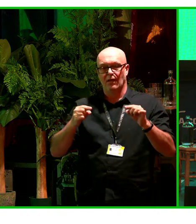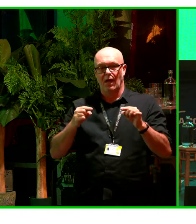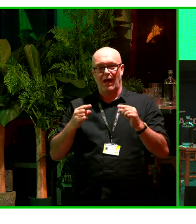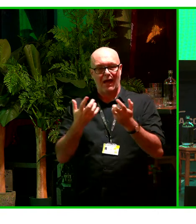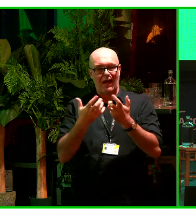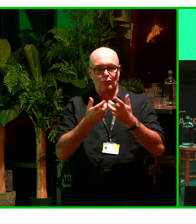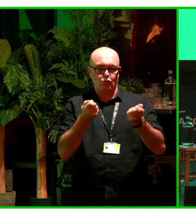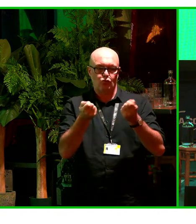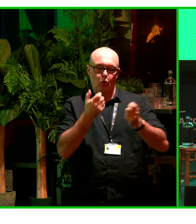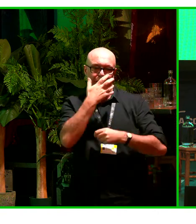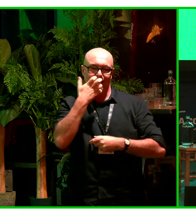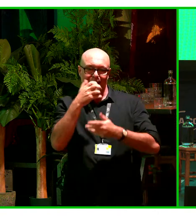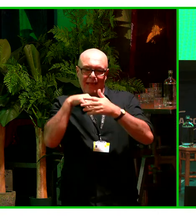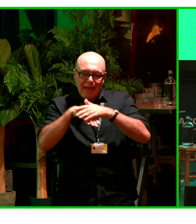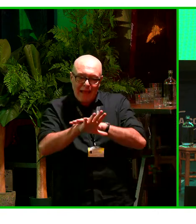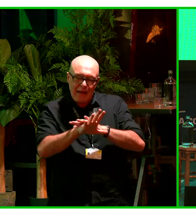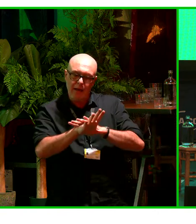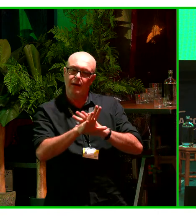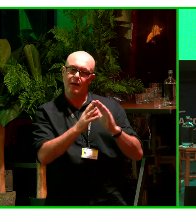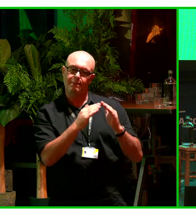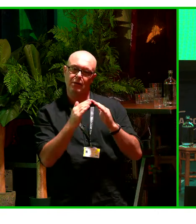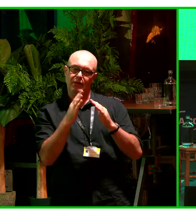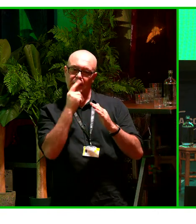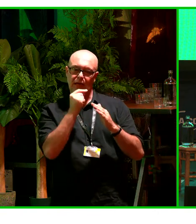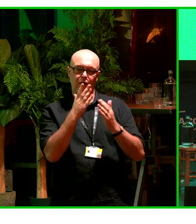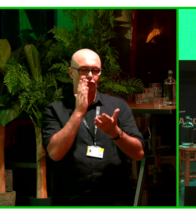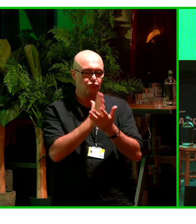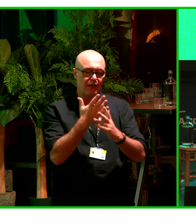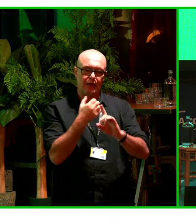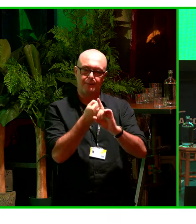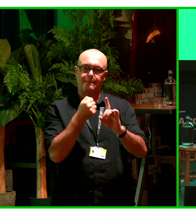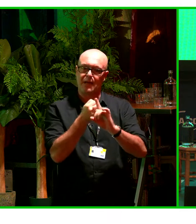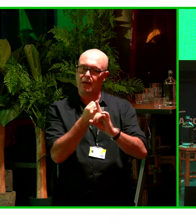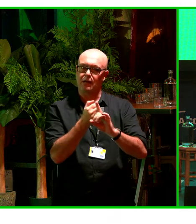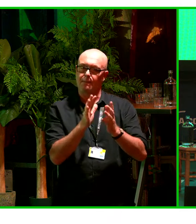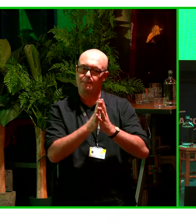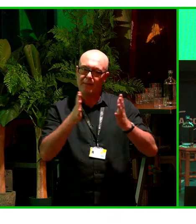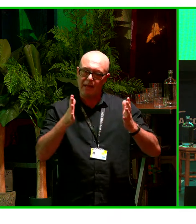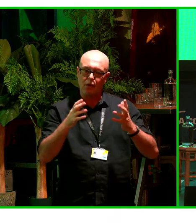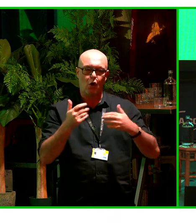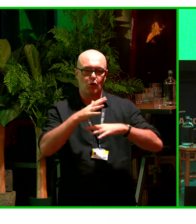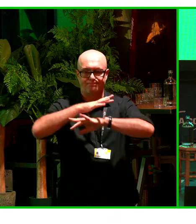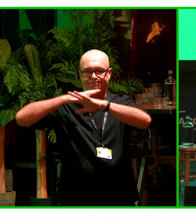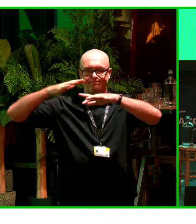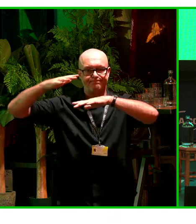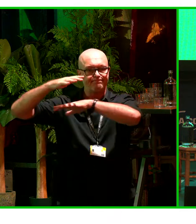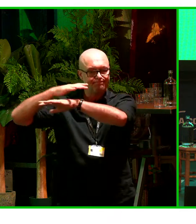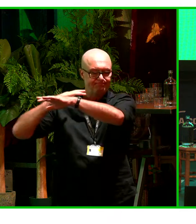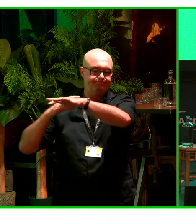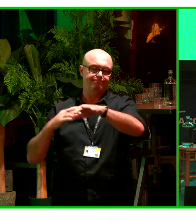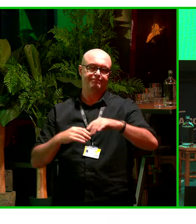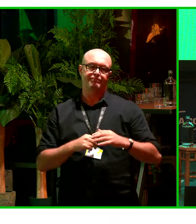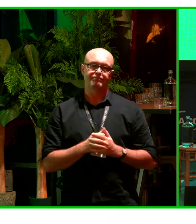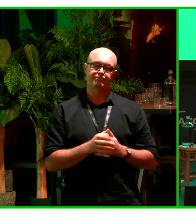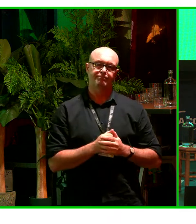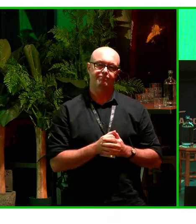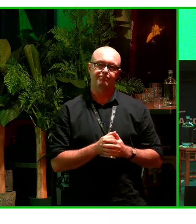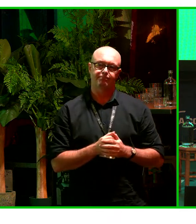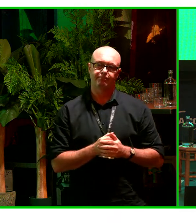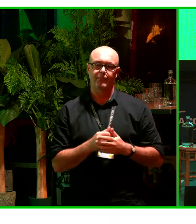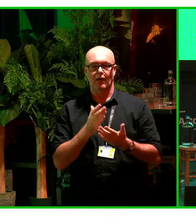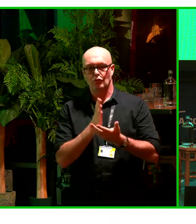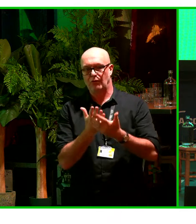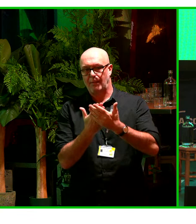significant reduction in the amount of heat energy that you need, associated also, obviously, with better insulation and so forth. So